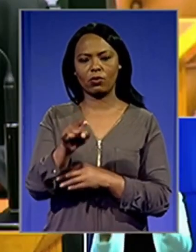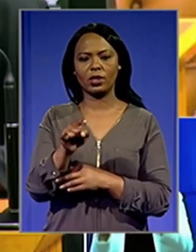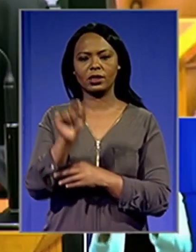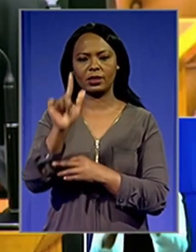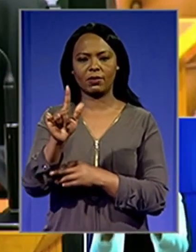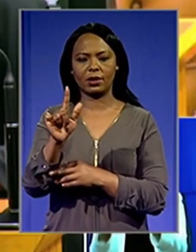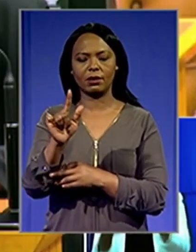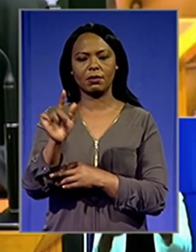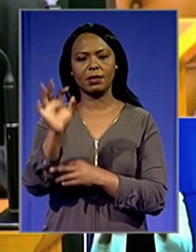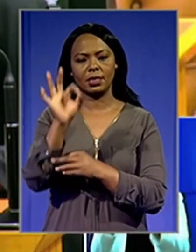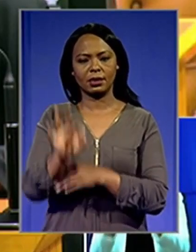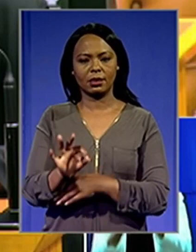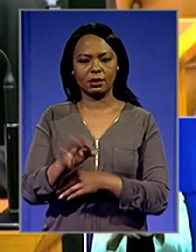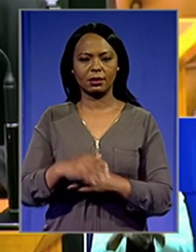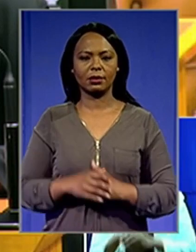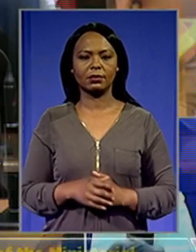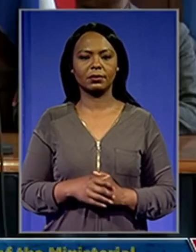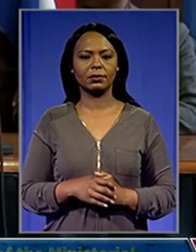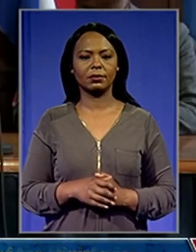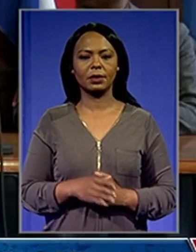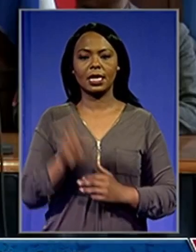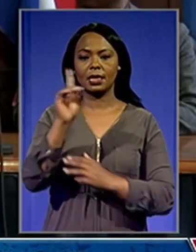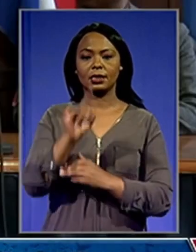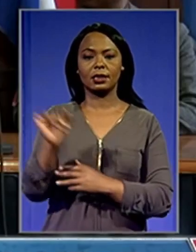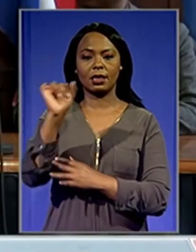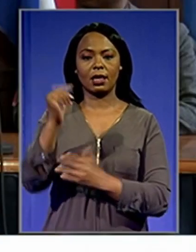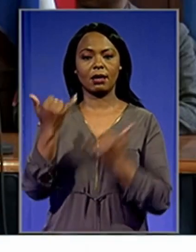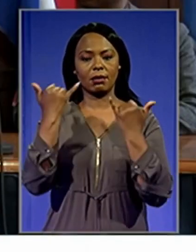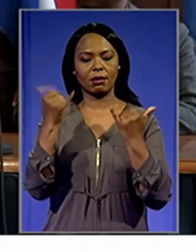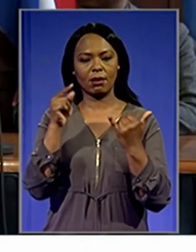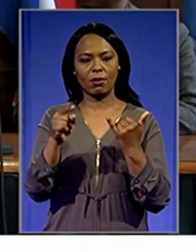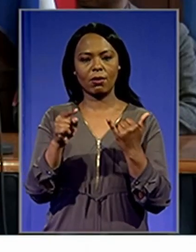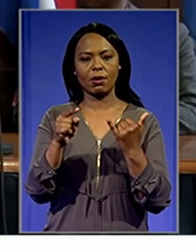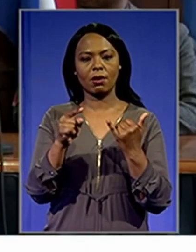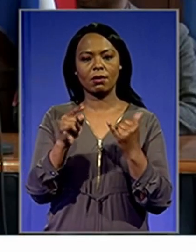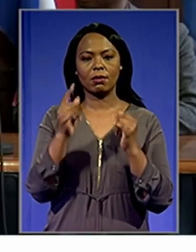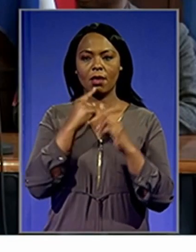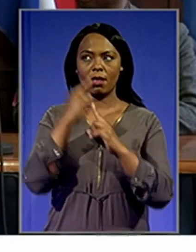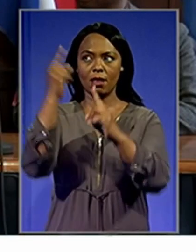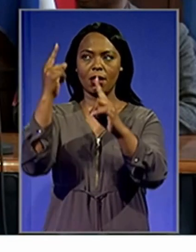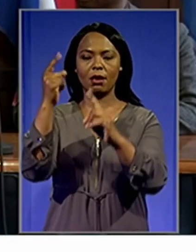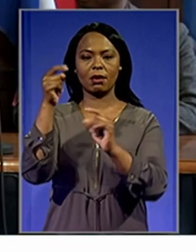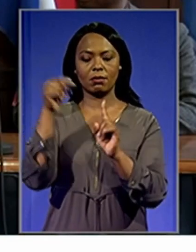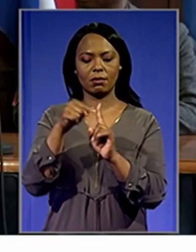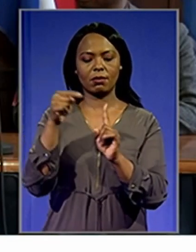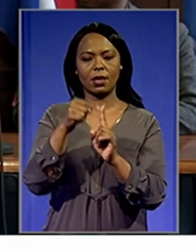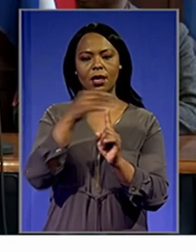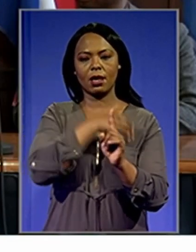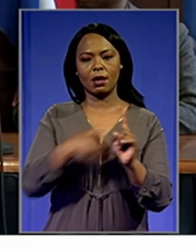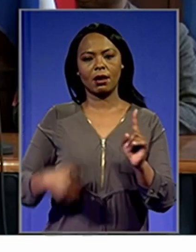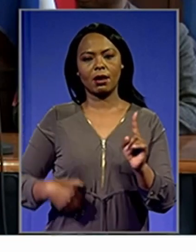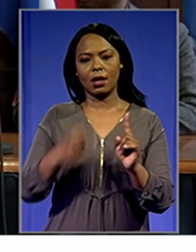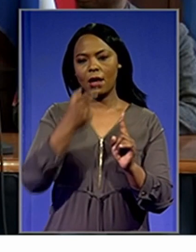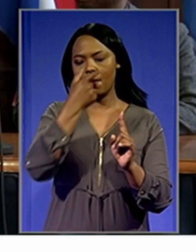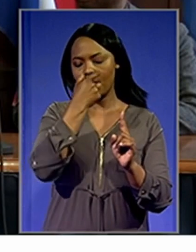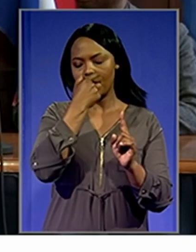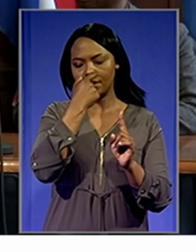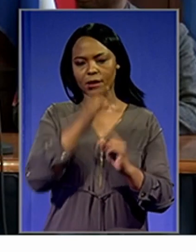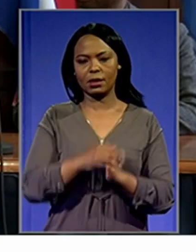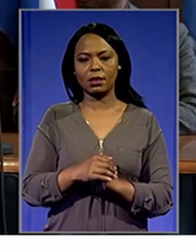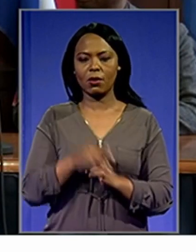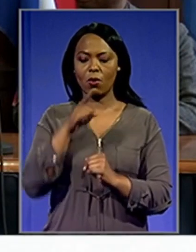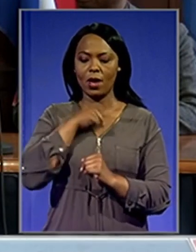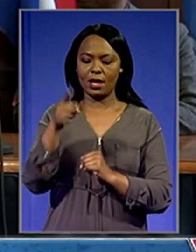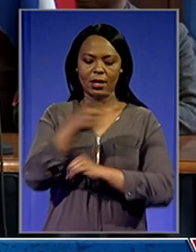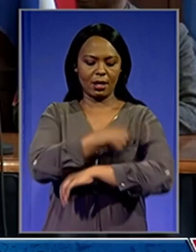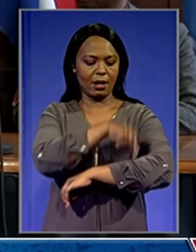ka ngwaga. The DA is today directing an ultimatum to Ramaphosa in his personal capacity to first